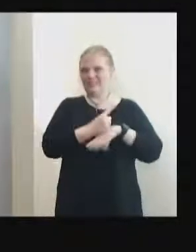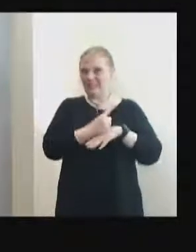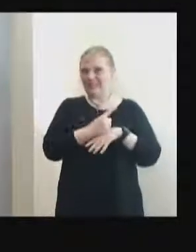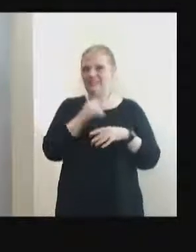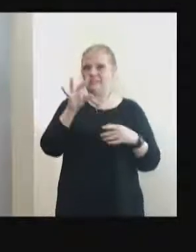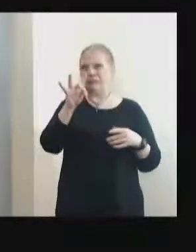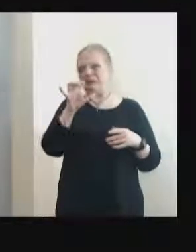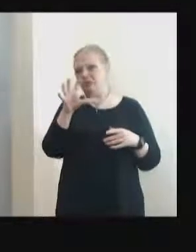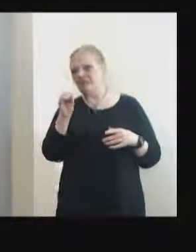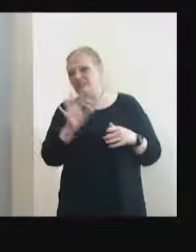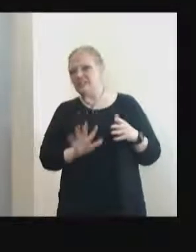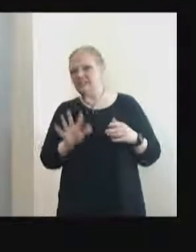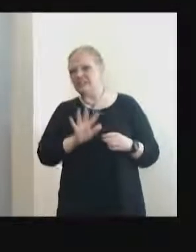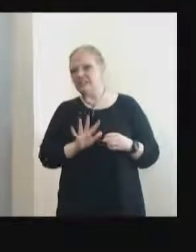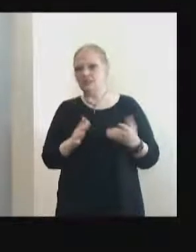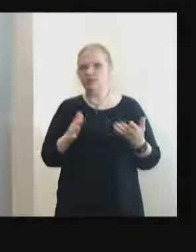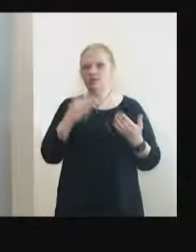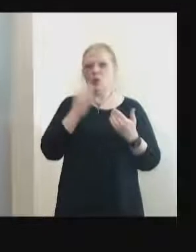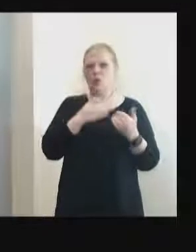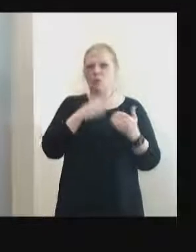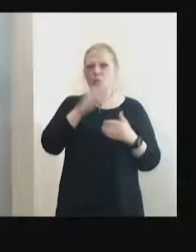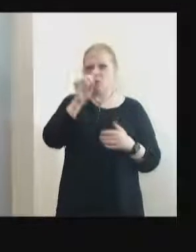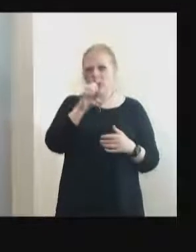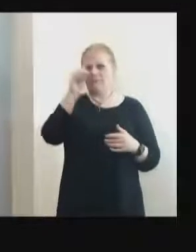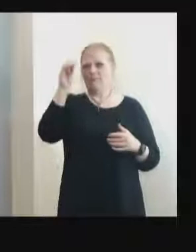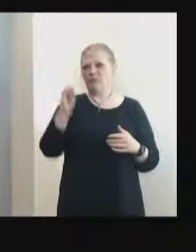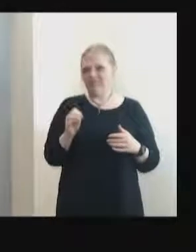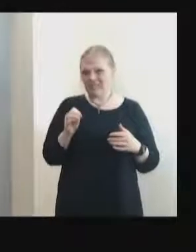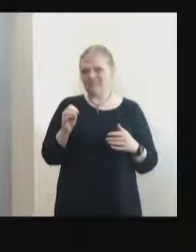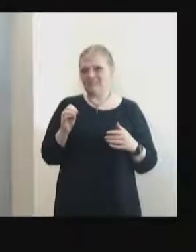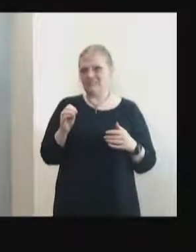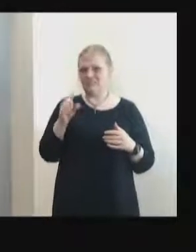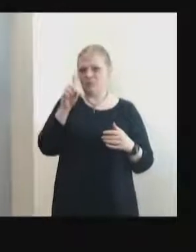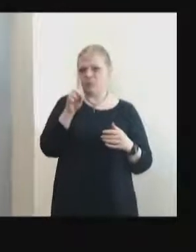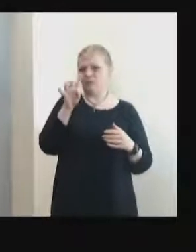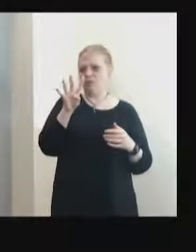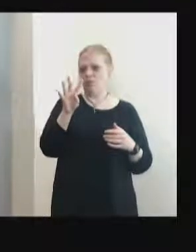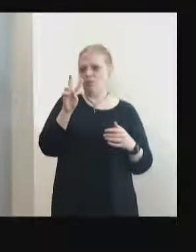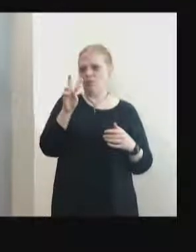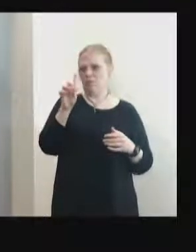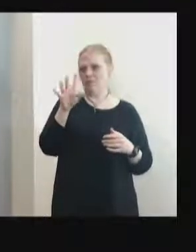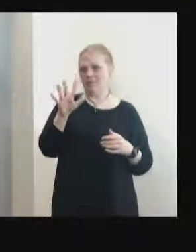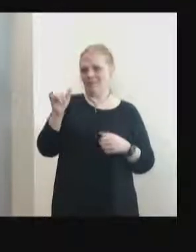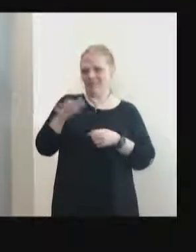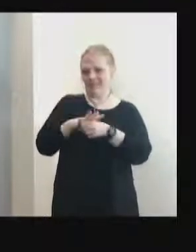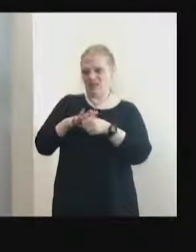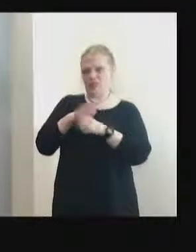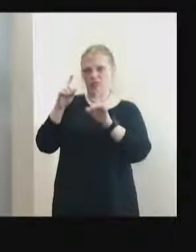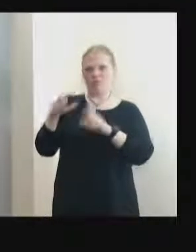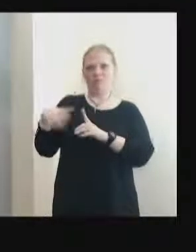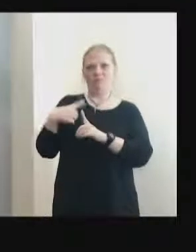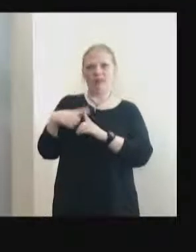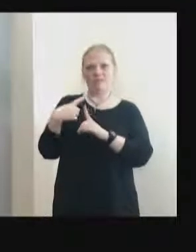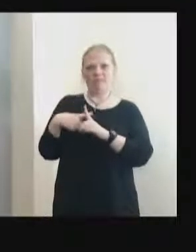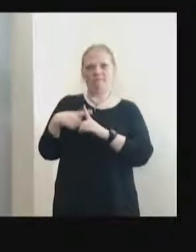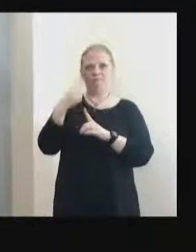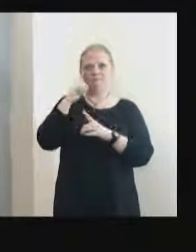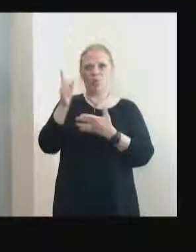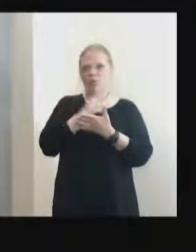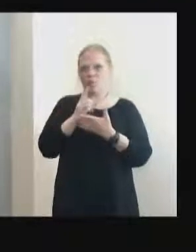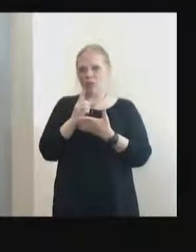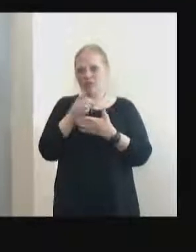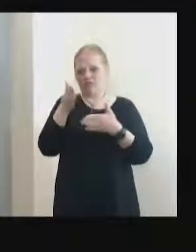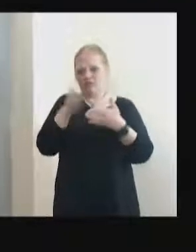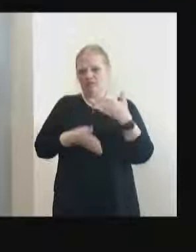about 850. So almost 1% of the 14215 zip code tested positive for the week